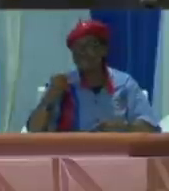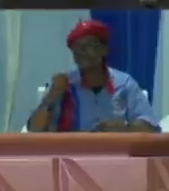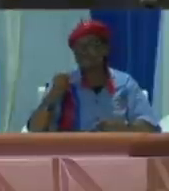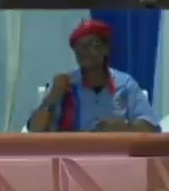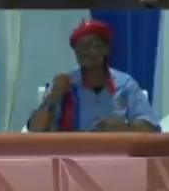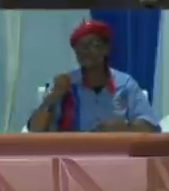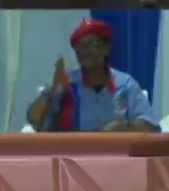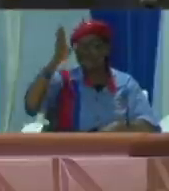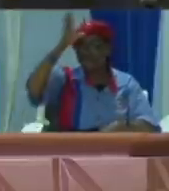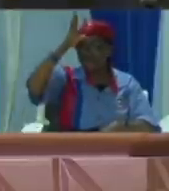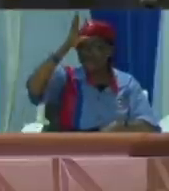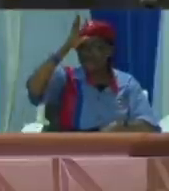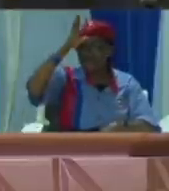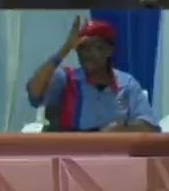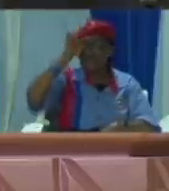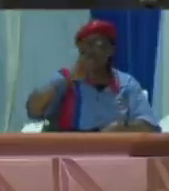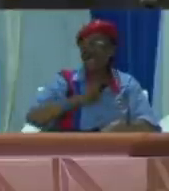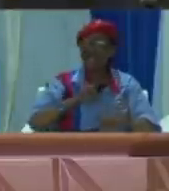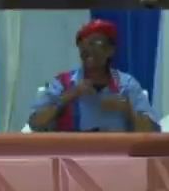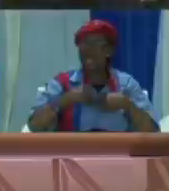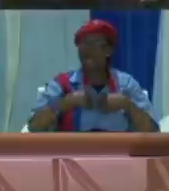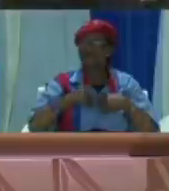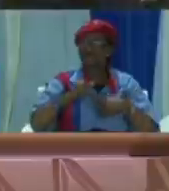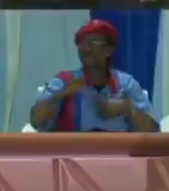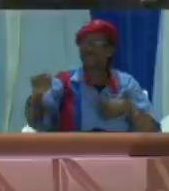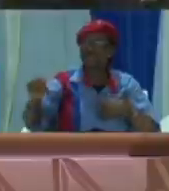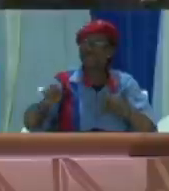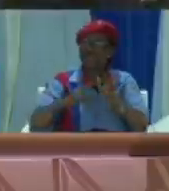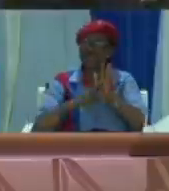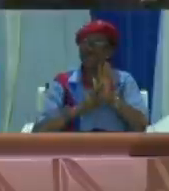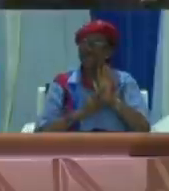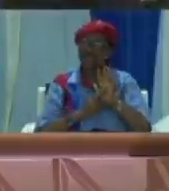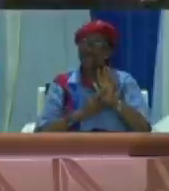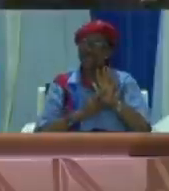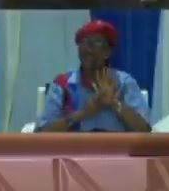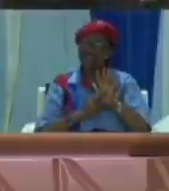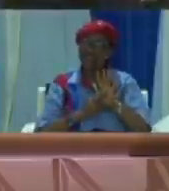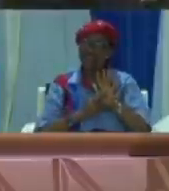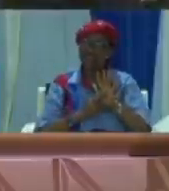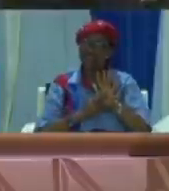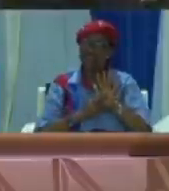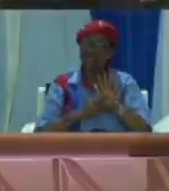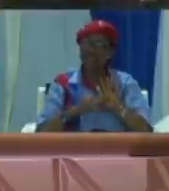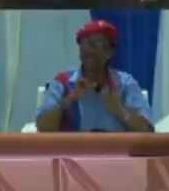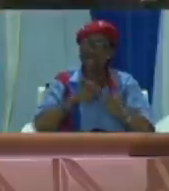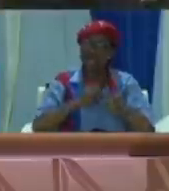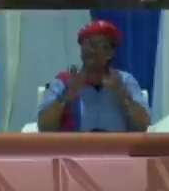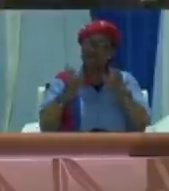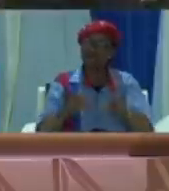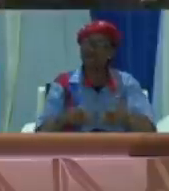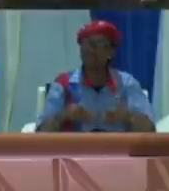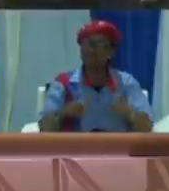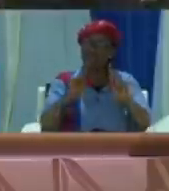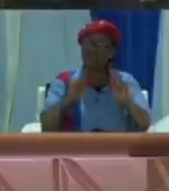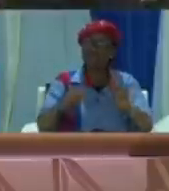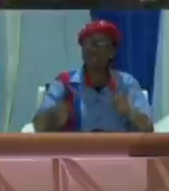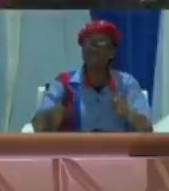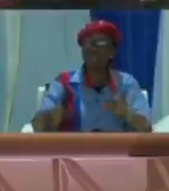Daddy, I have a request. Daddy, mo ni ebe kan. I want permission. O nfe